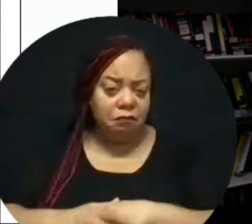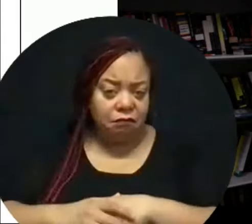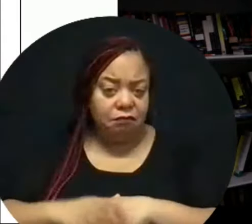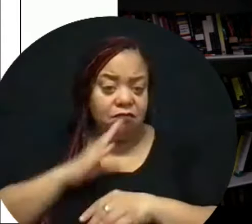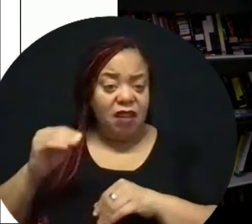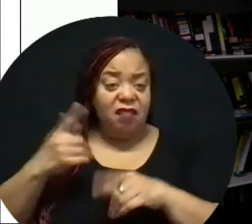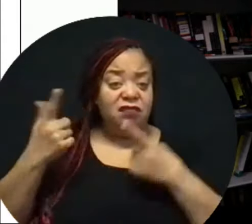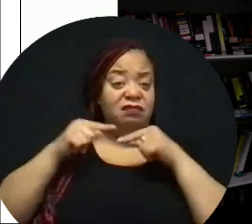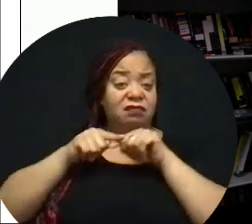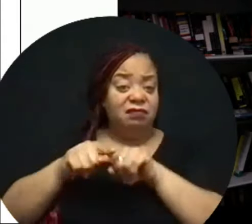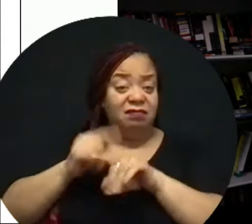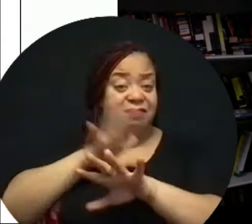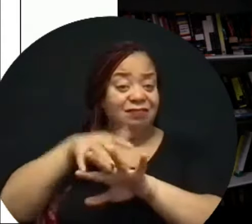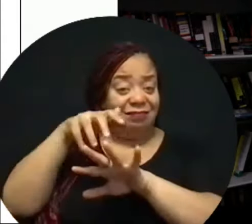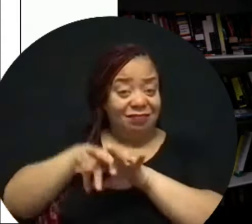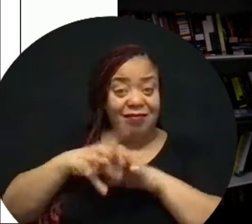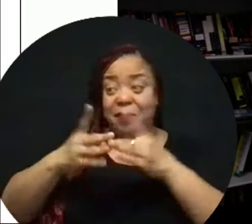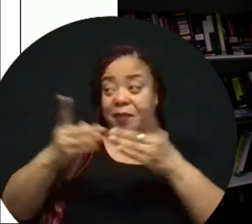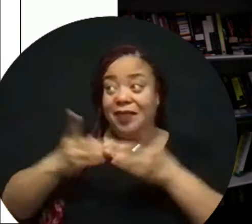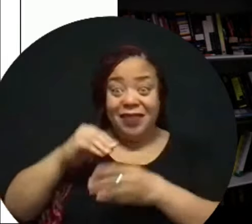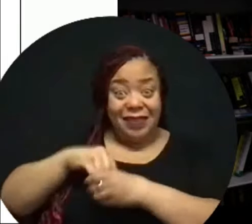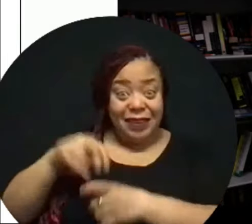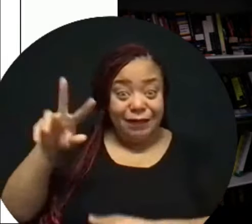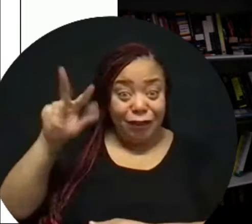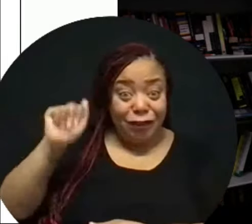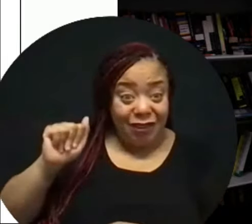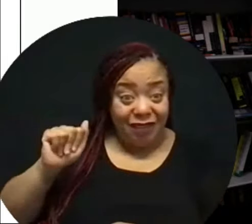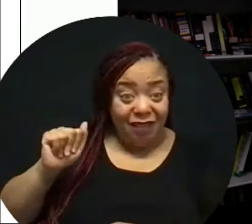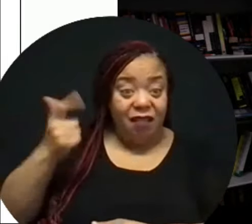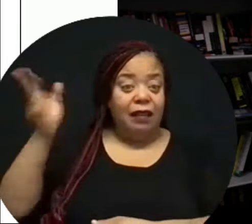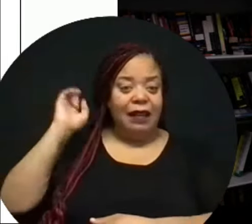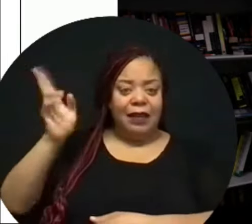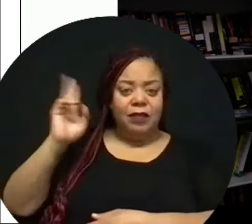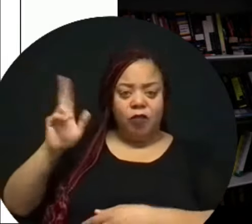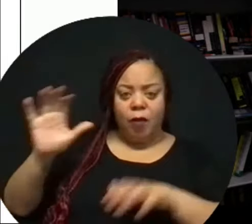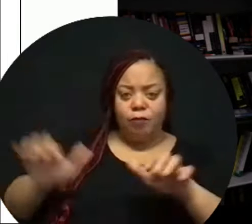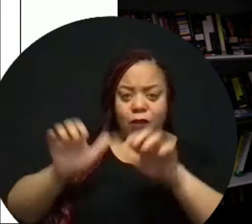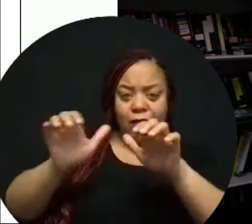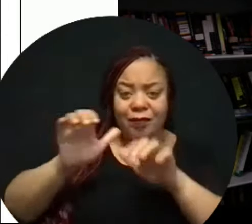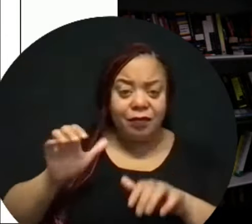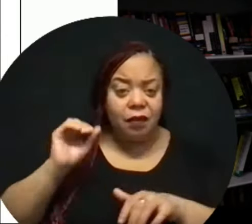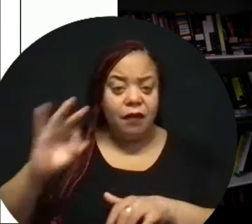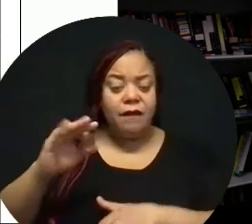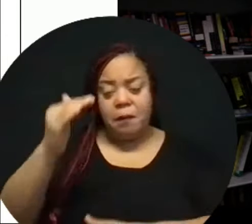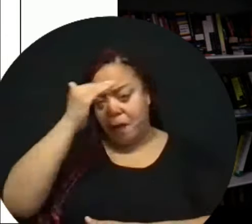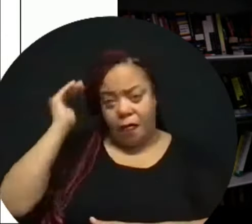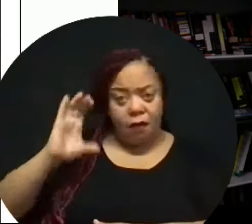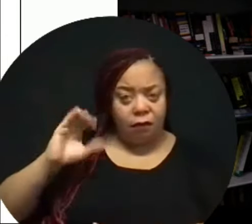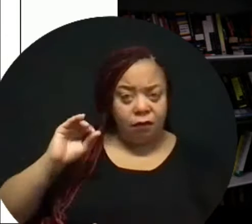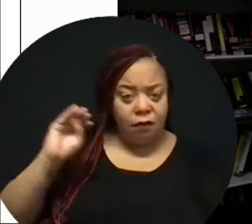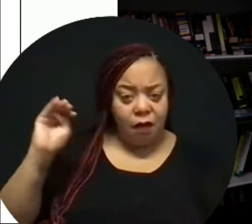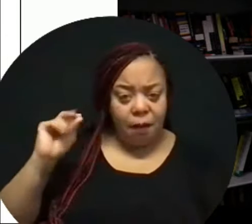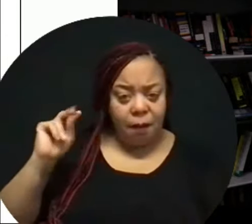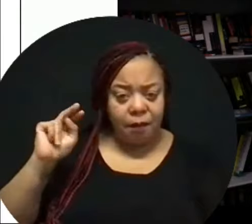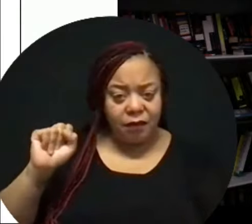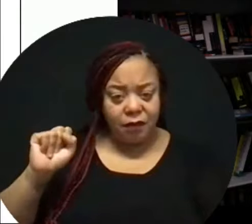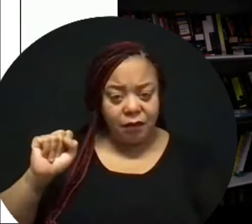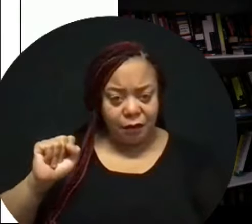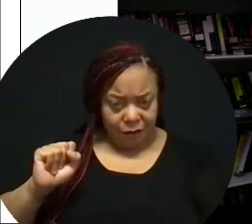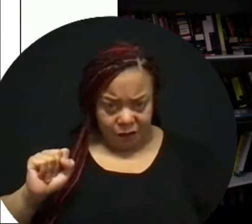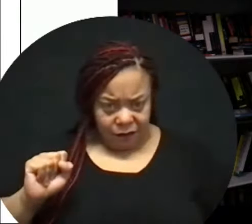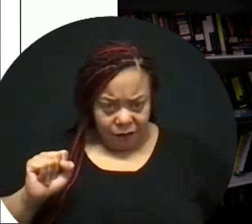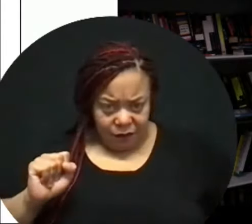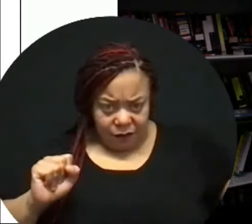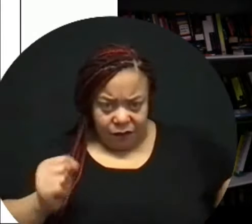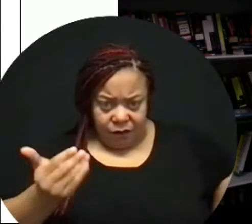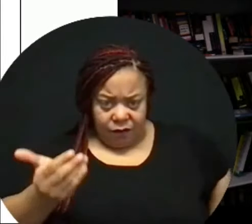really is the seed, that is the trajectory, that is the future in many ways. And if it's not,